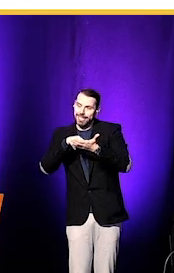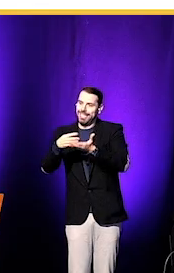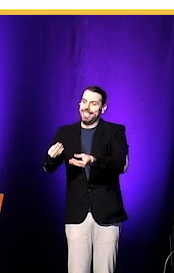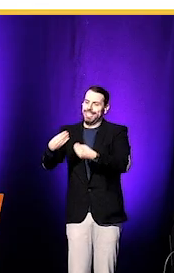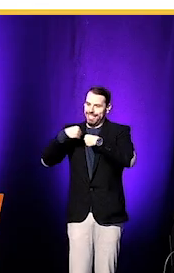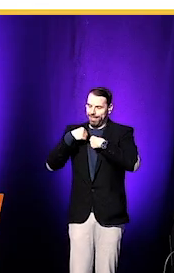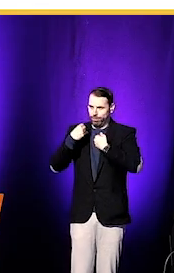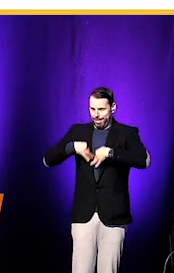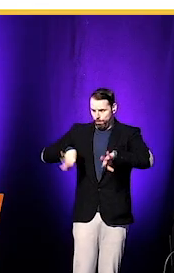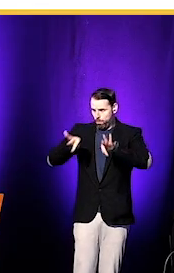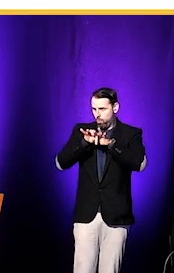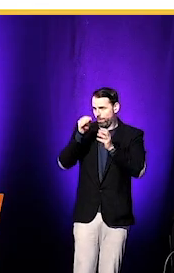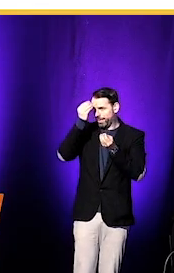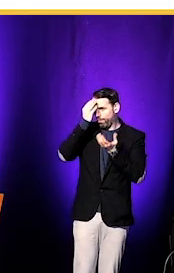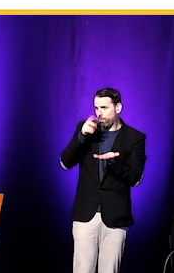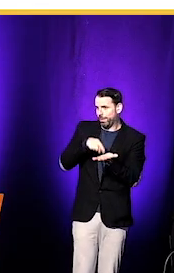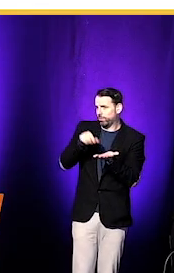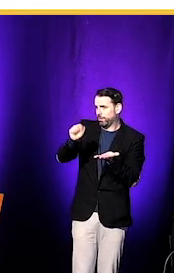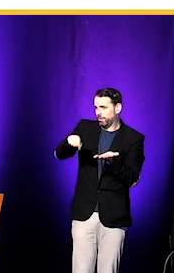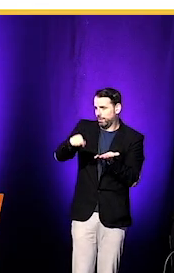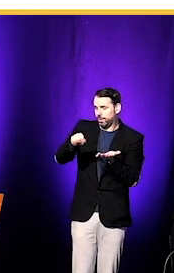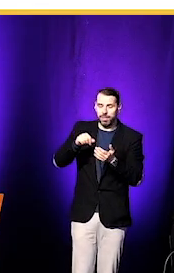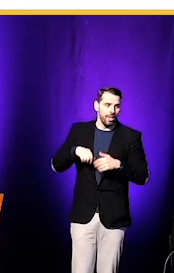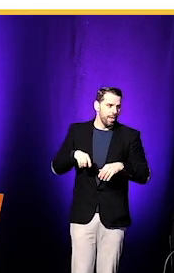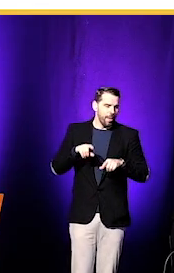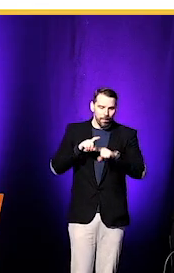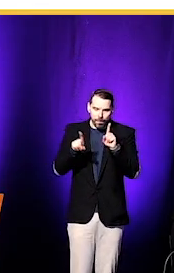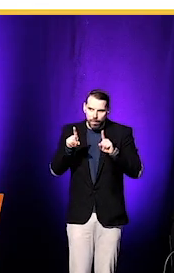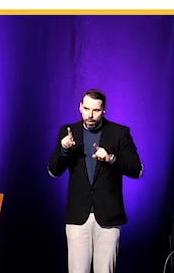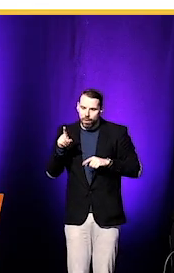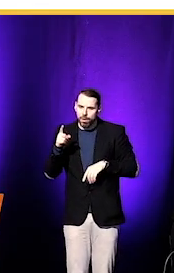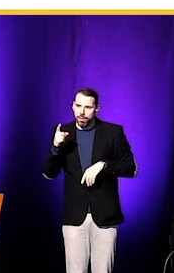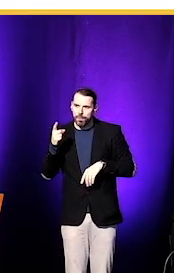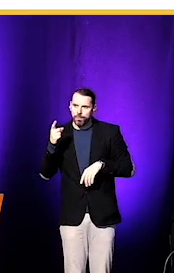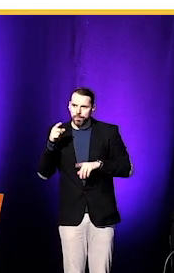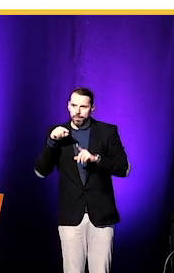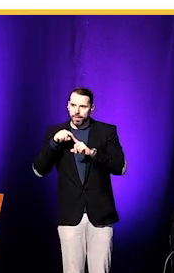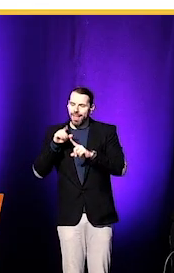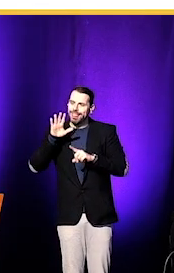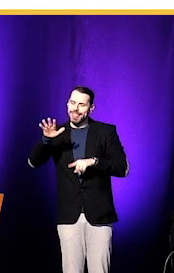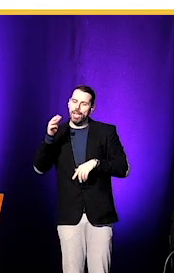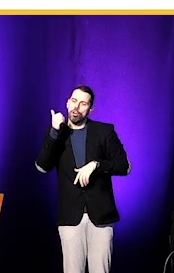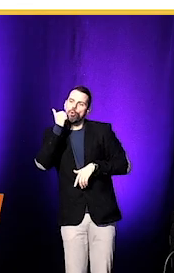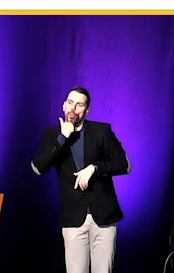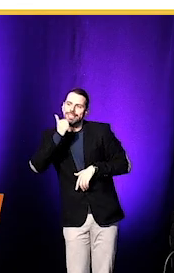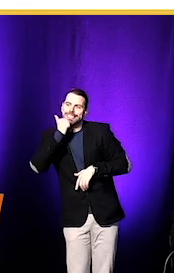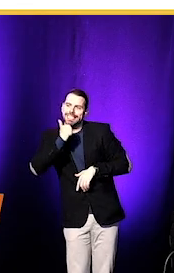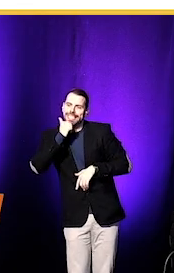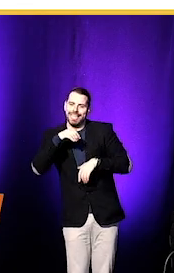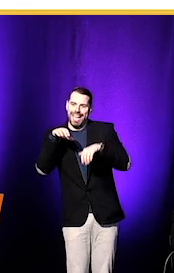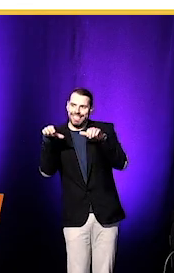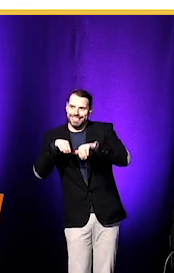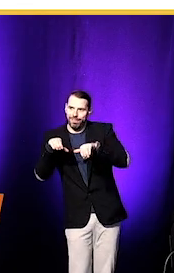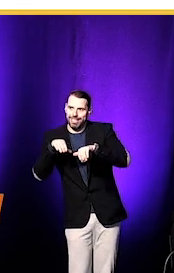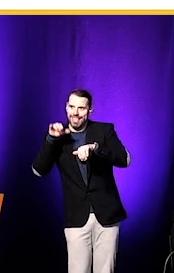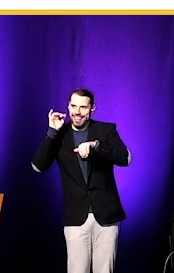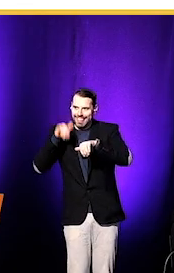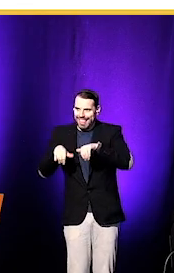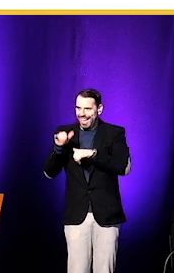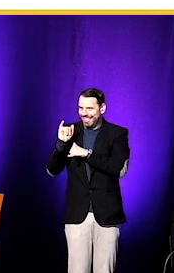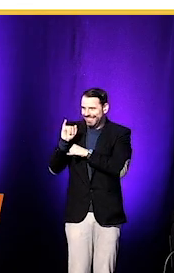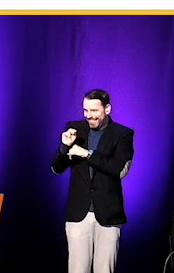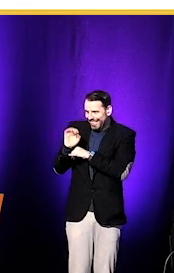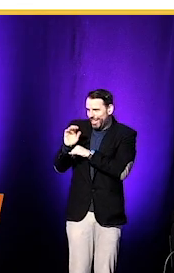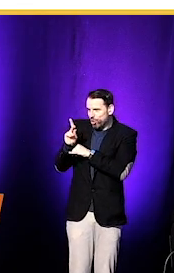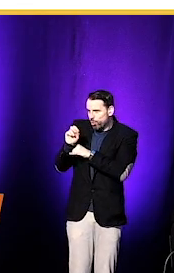insight, it was more important to understand quotidian activities are incubators, crucibles for